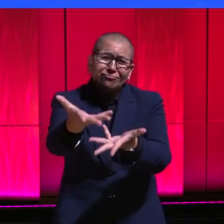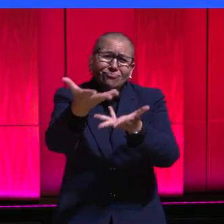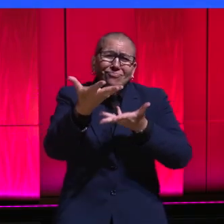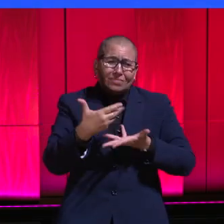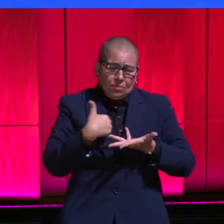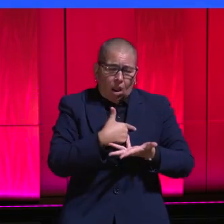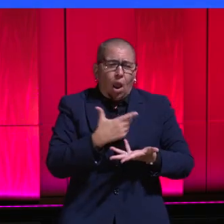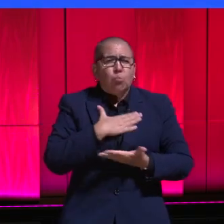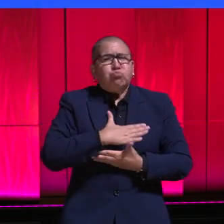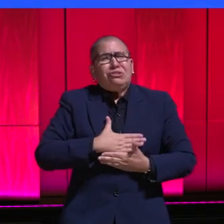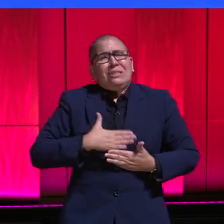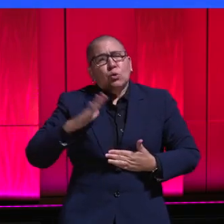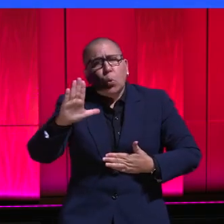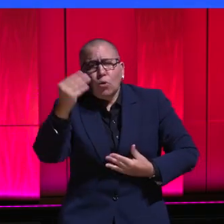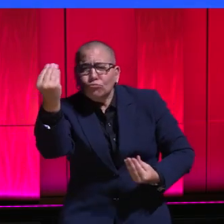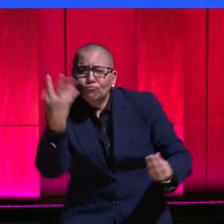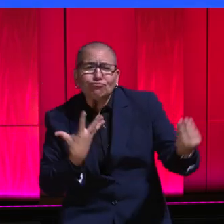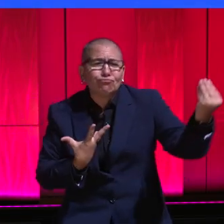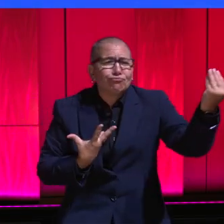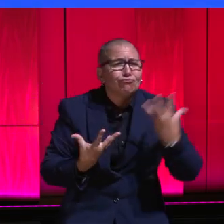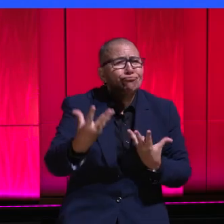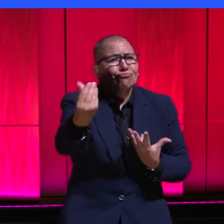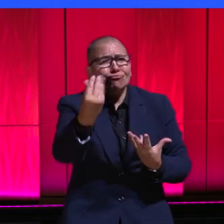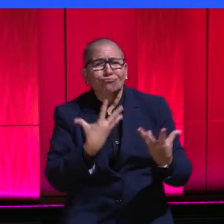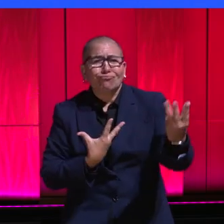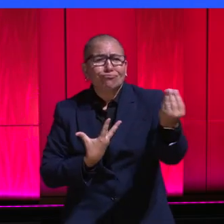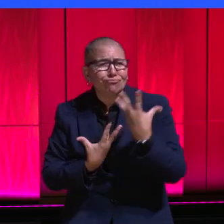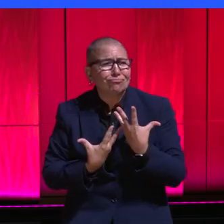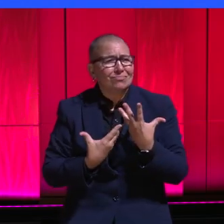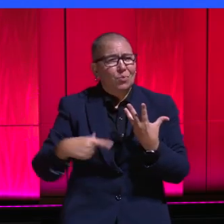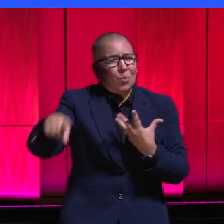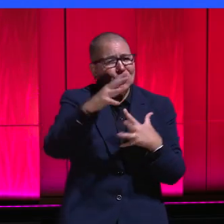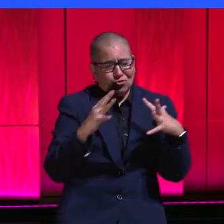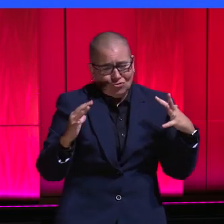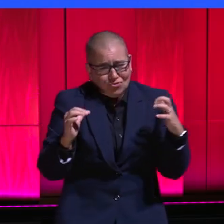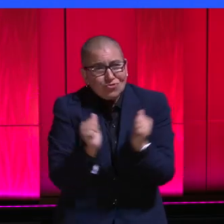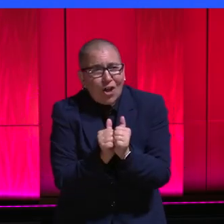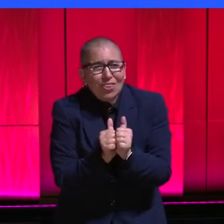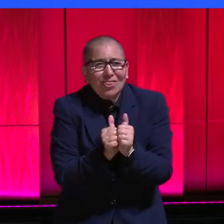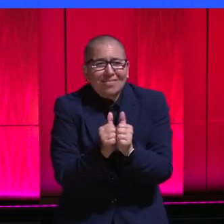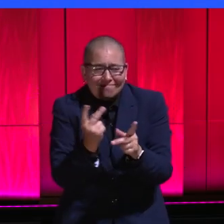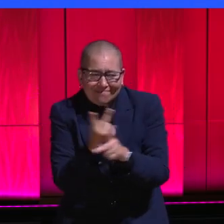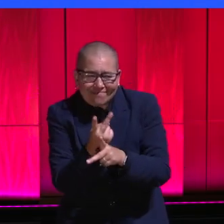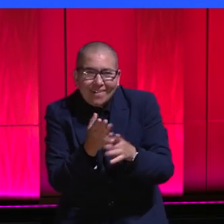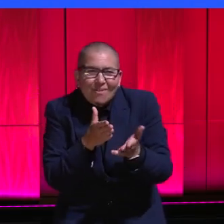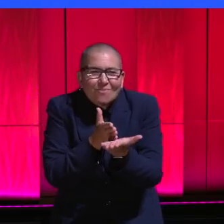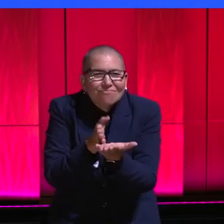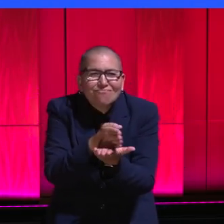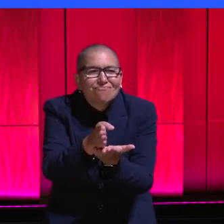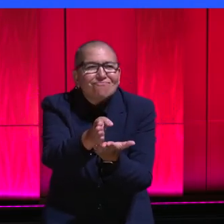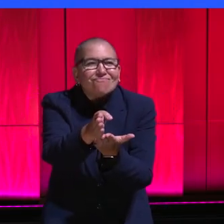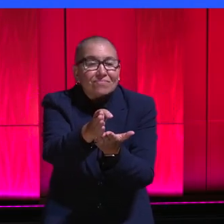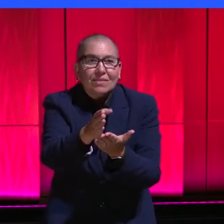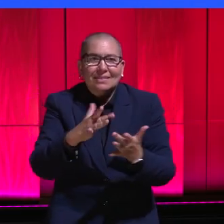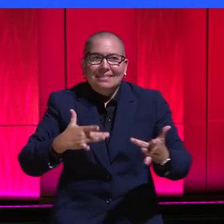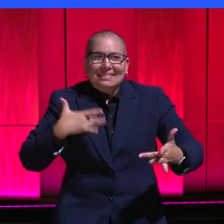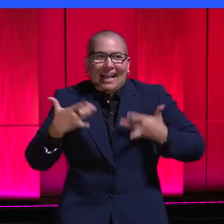built together is just a better roadmap. So today, I'm very excited to share with you how we're bringing this vision to